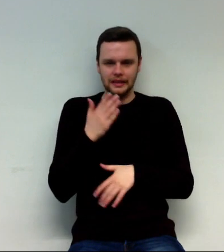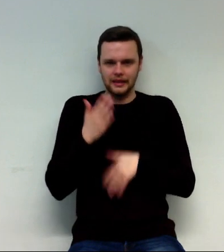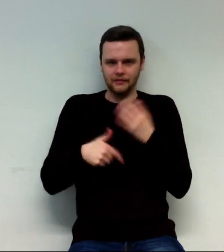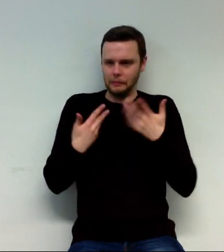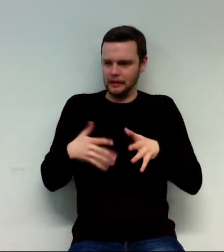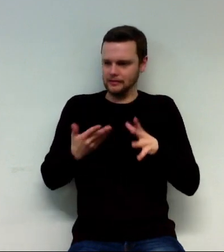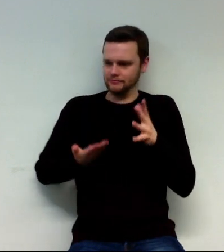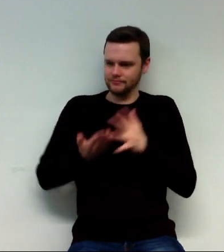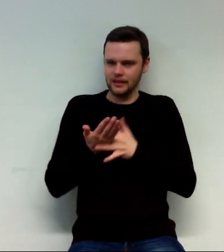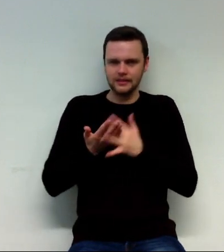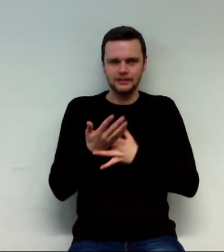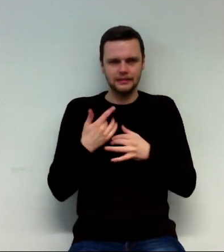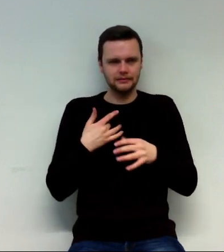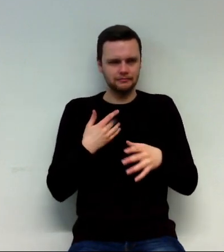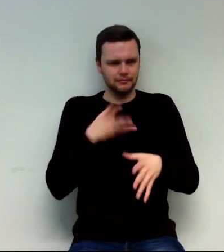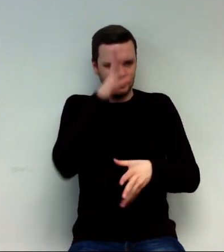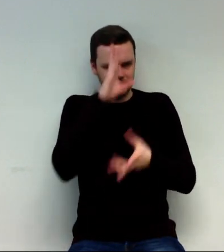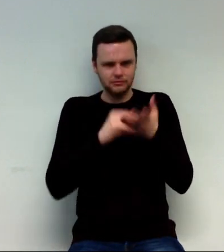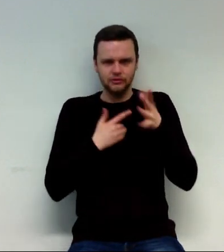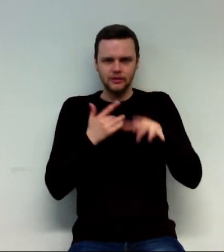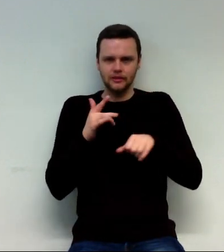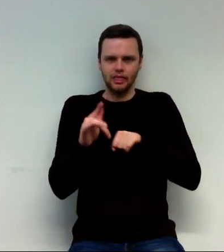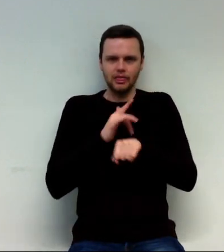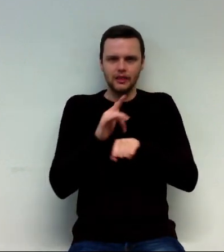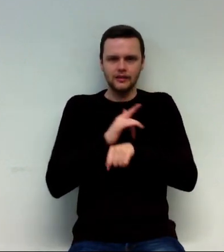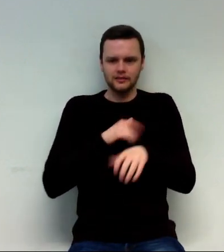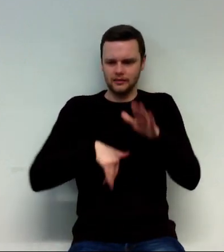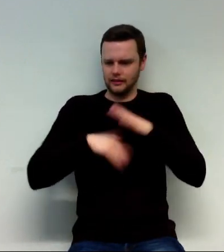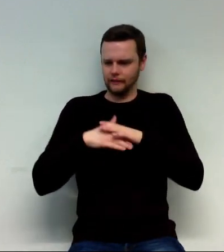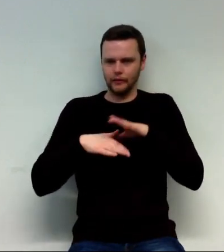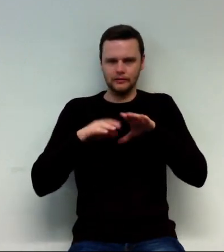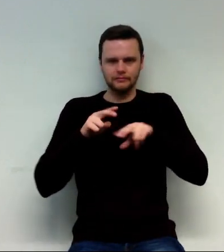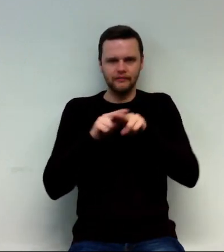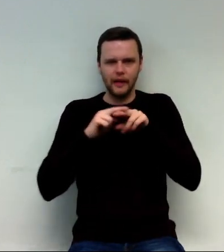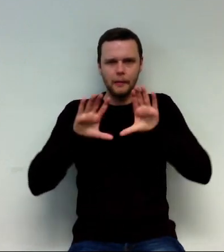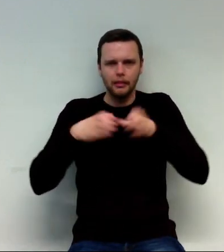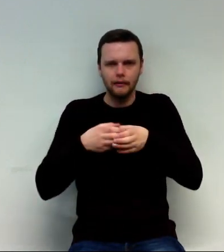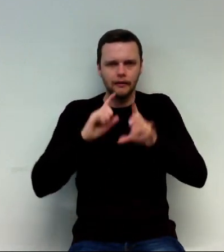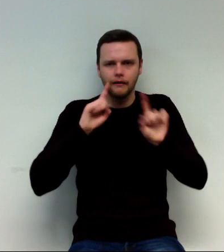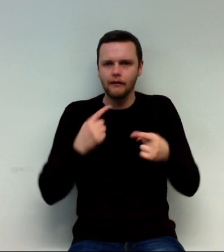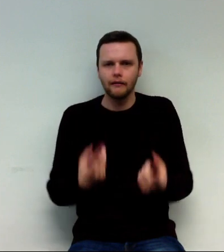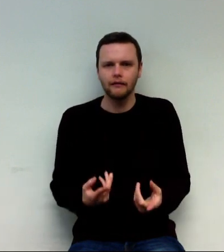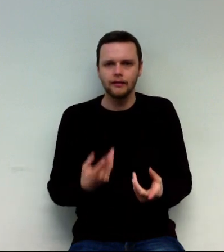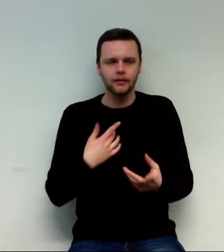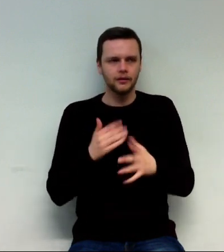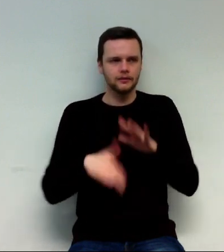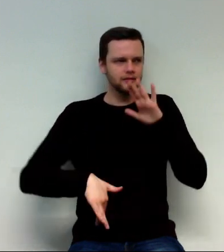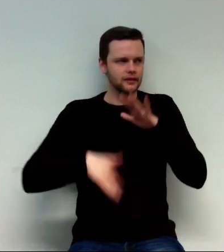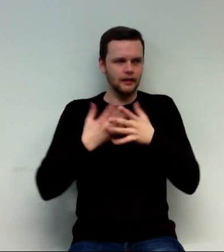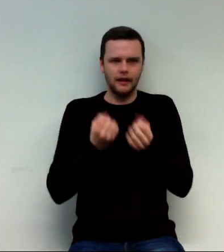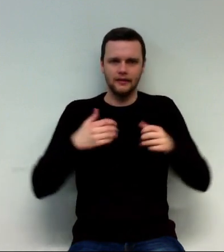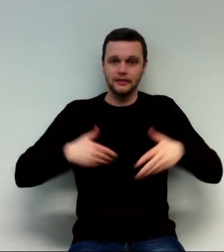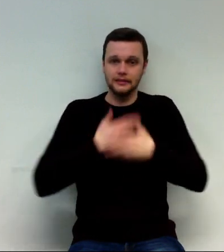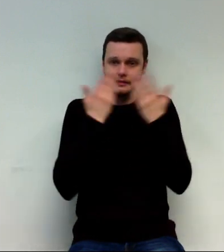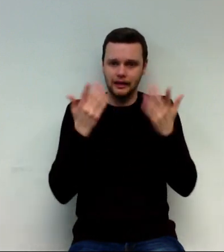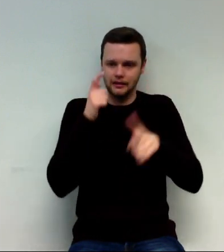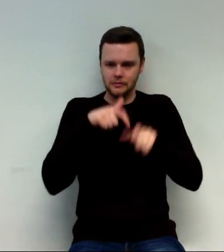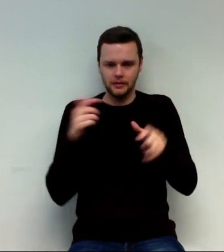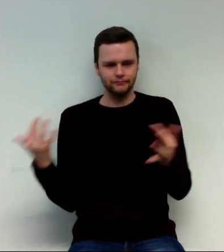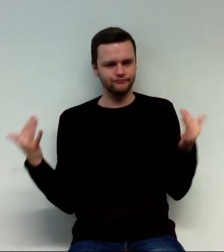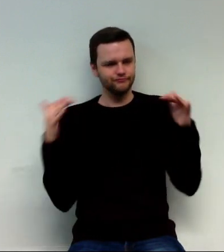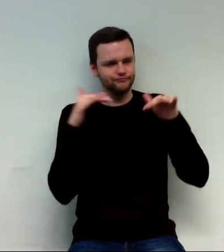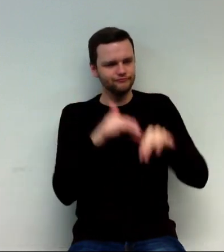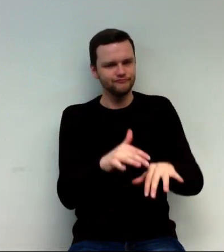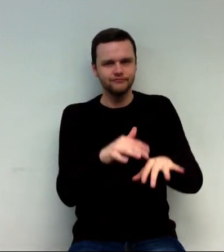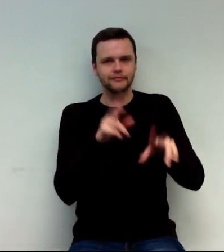able to experience the theatre all as a family unit, or had that day where they can go and